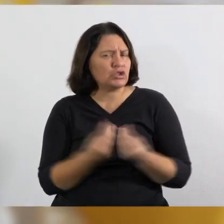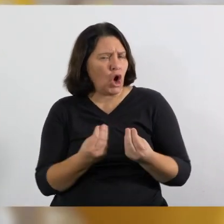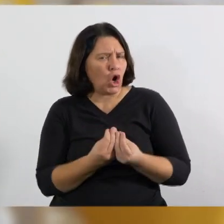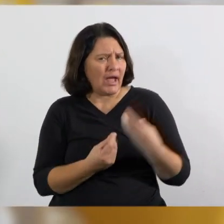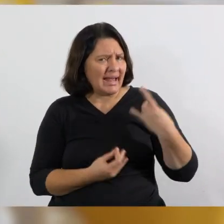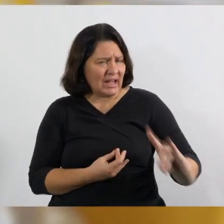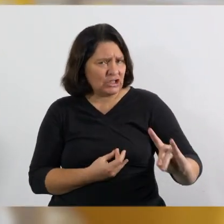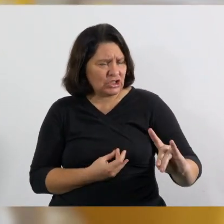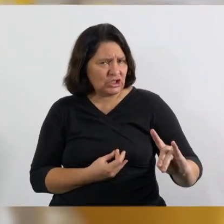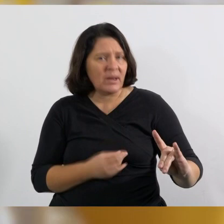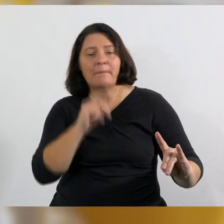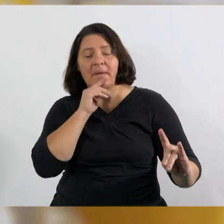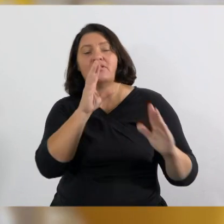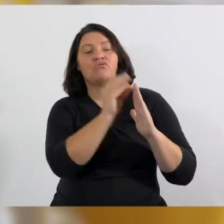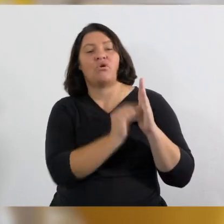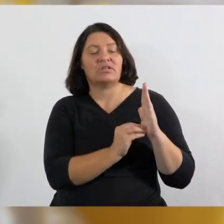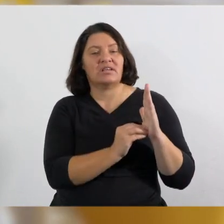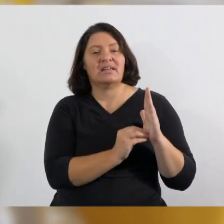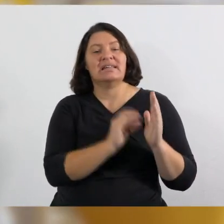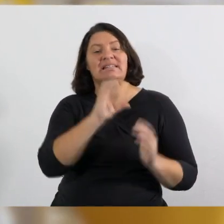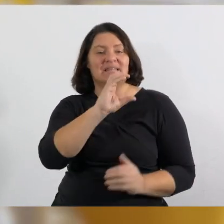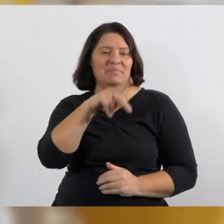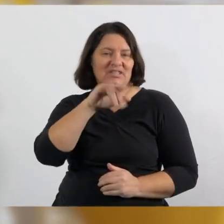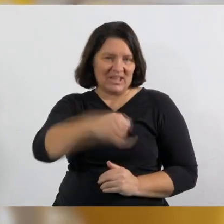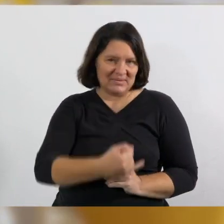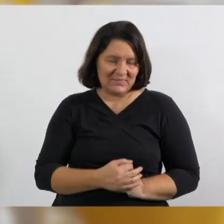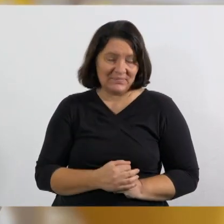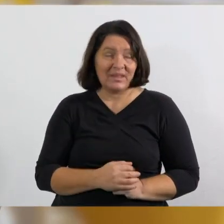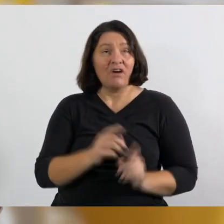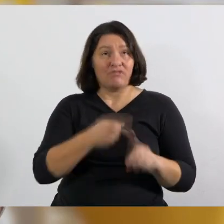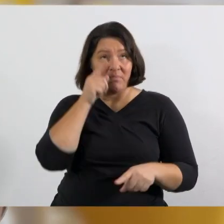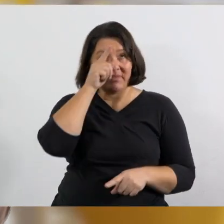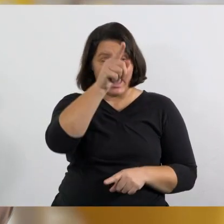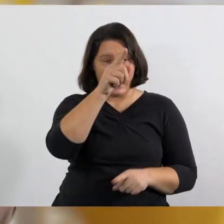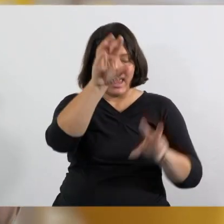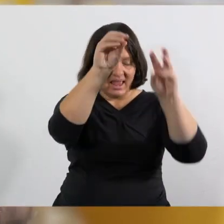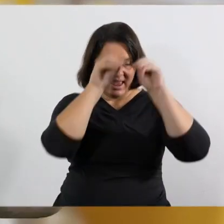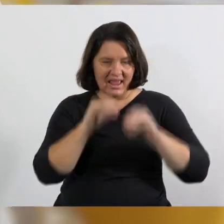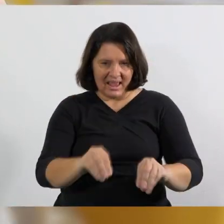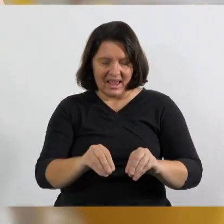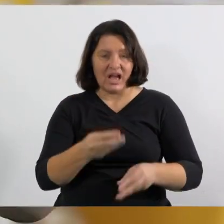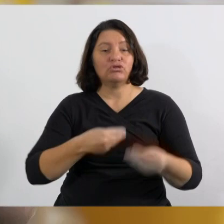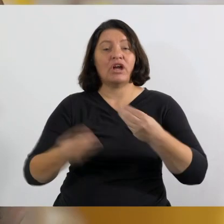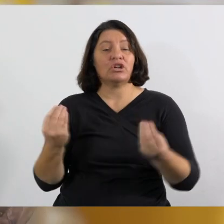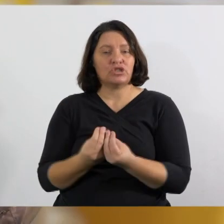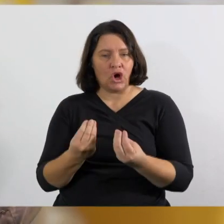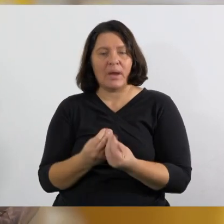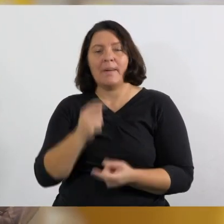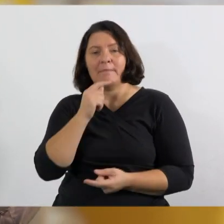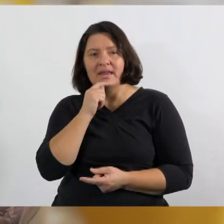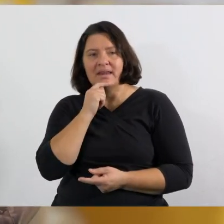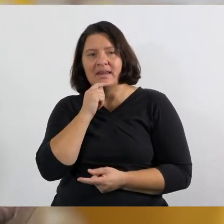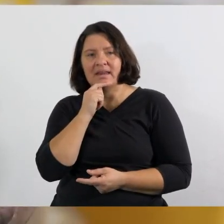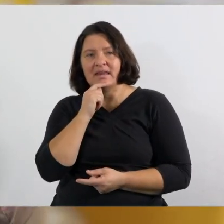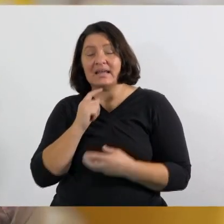on cash, it will record it in the CPJ. And when they record it in the trading stock account, they will debit the